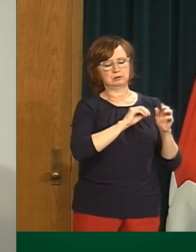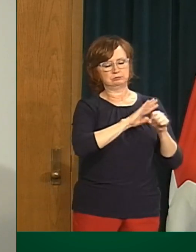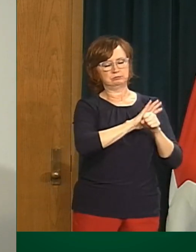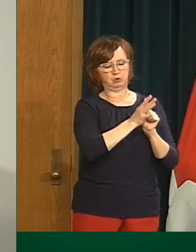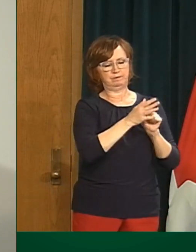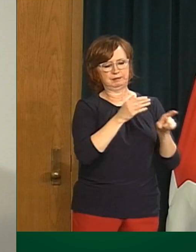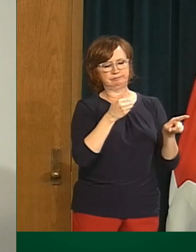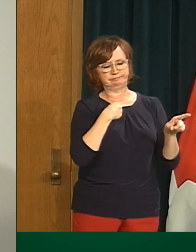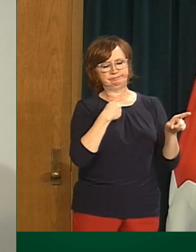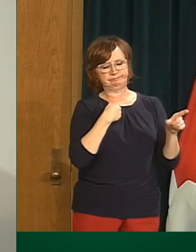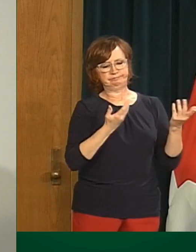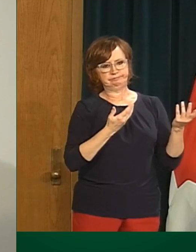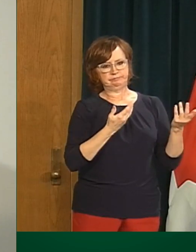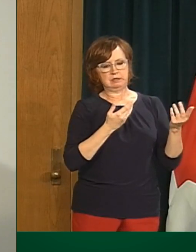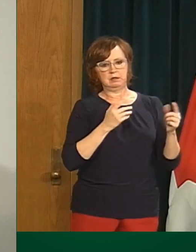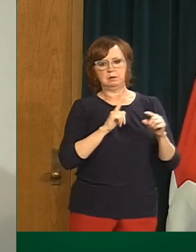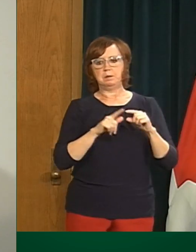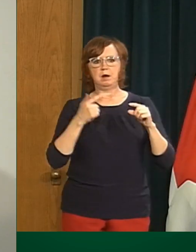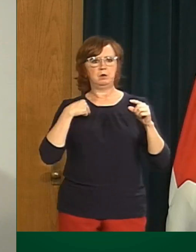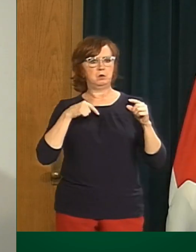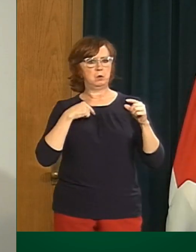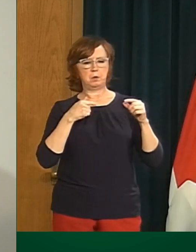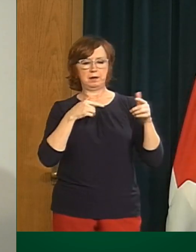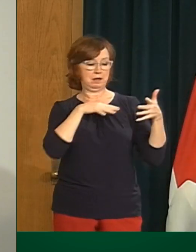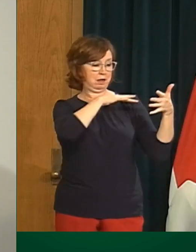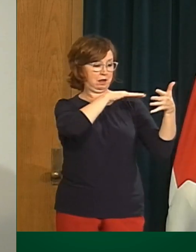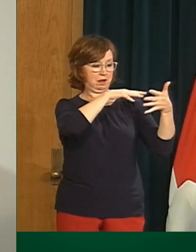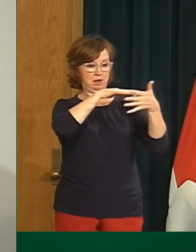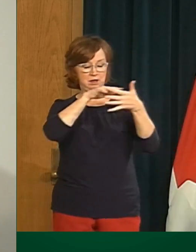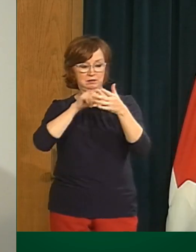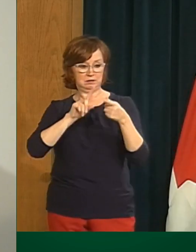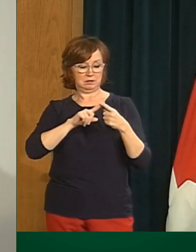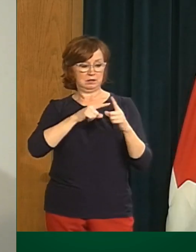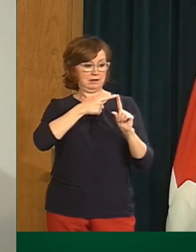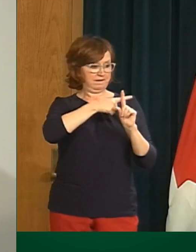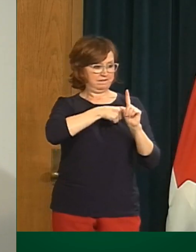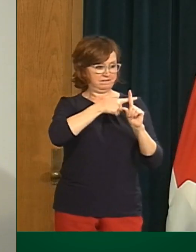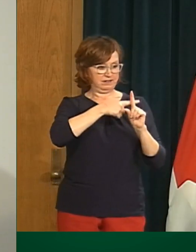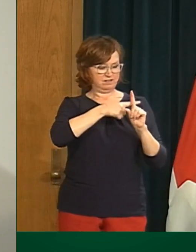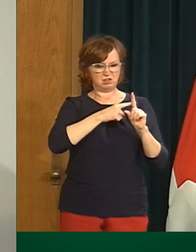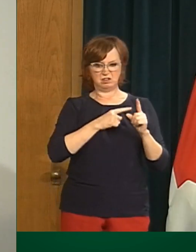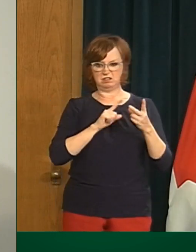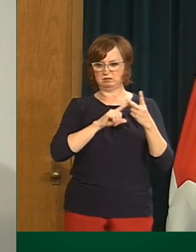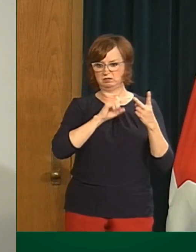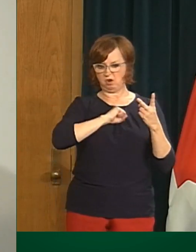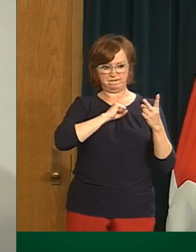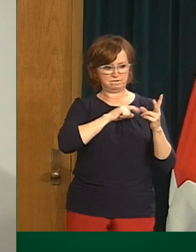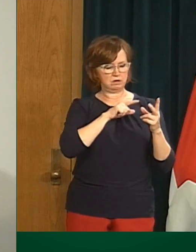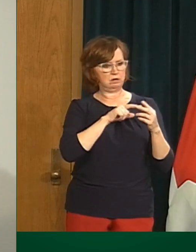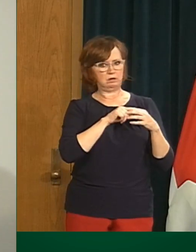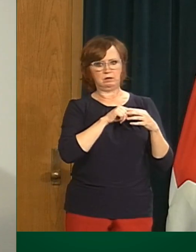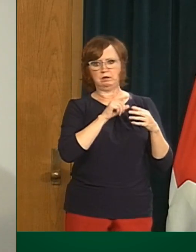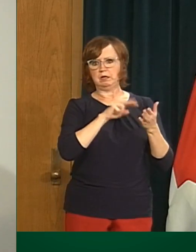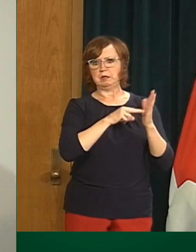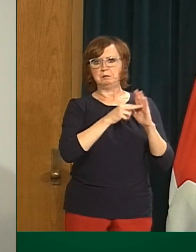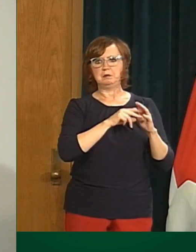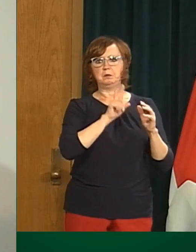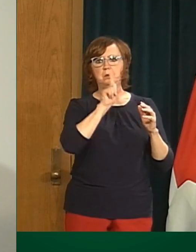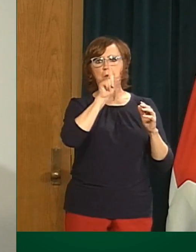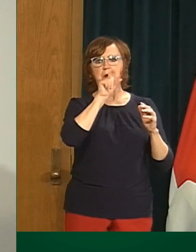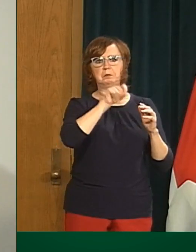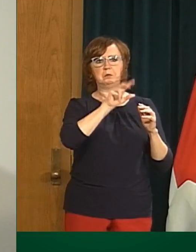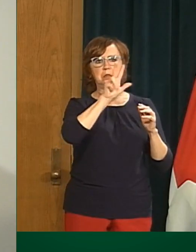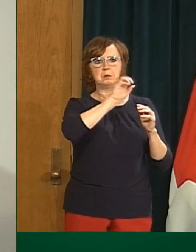positive. But we saw that overall people with fevers and coughs had a 1.3% positivity rate. And as flu season went away,